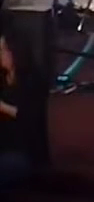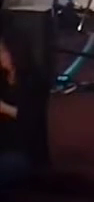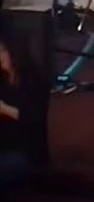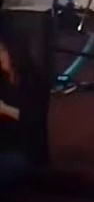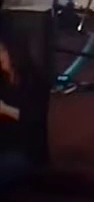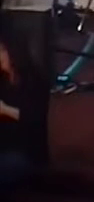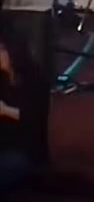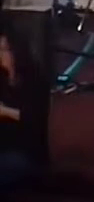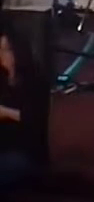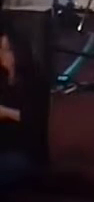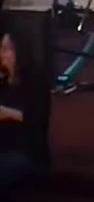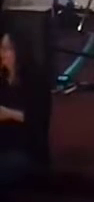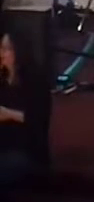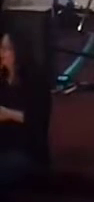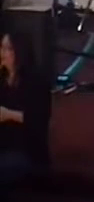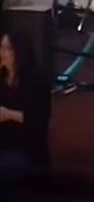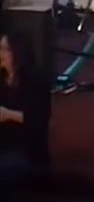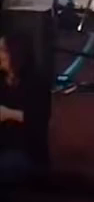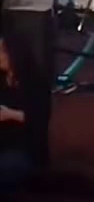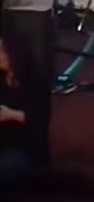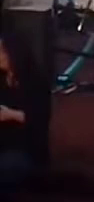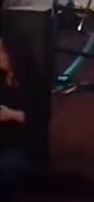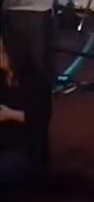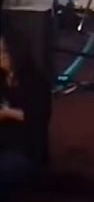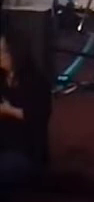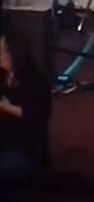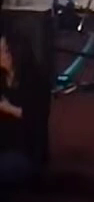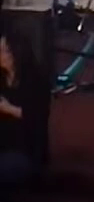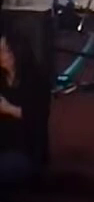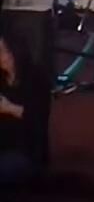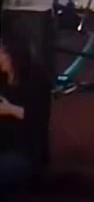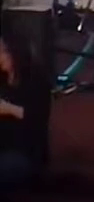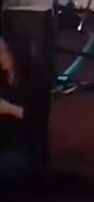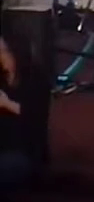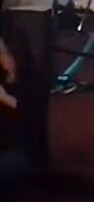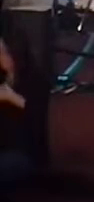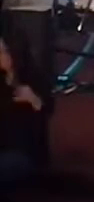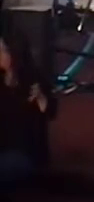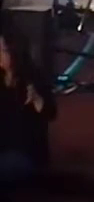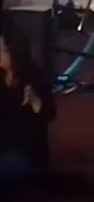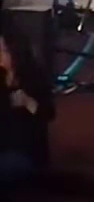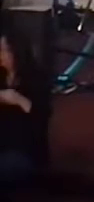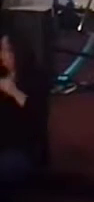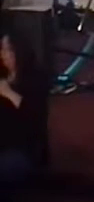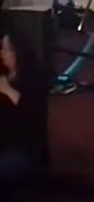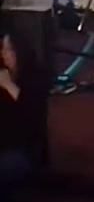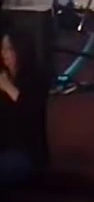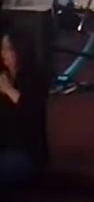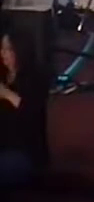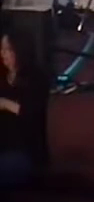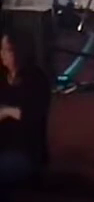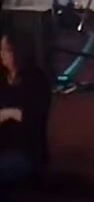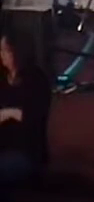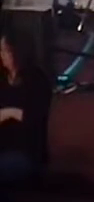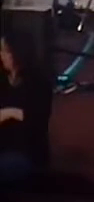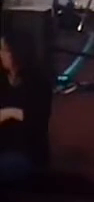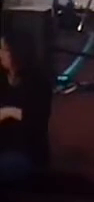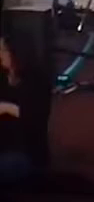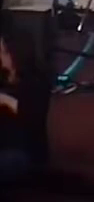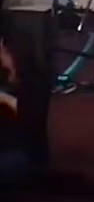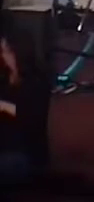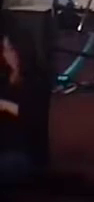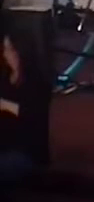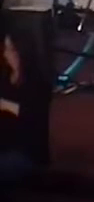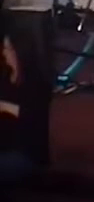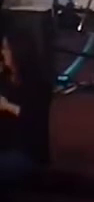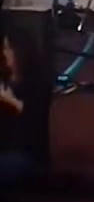right? And so he gets cows, and he builds this fence. My grandpa's funny. He like built a random pond, and then it didn't